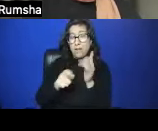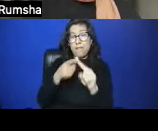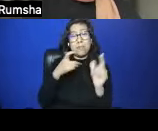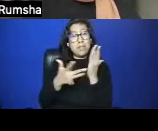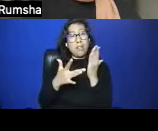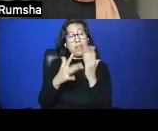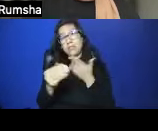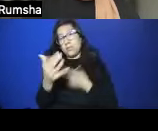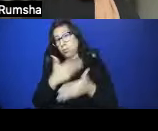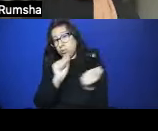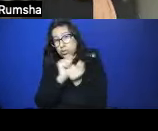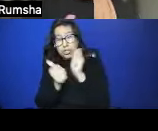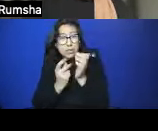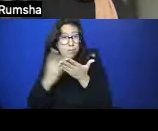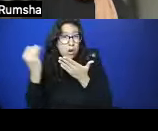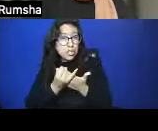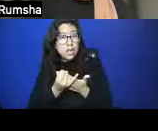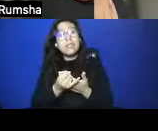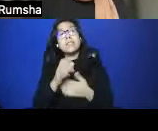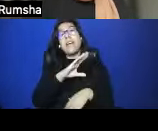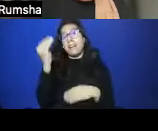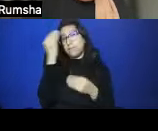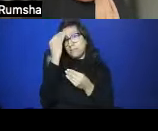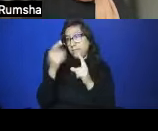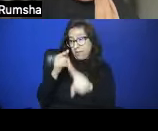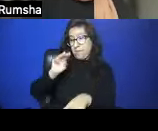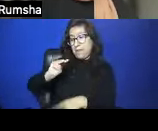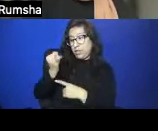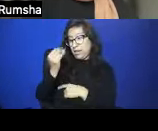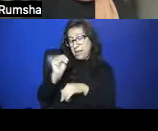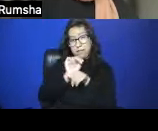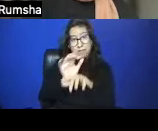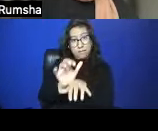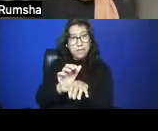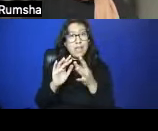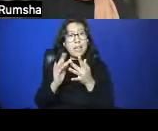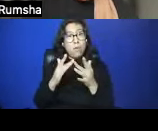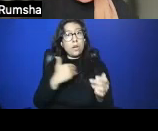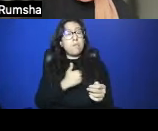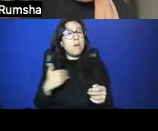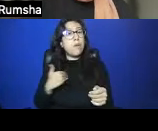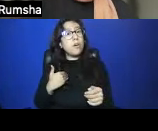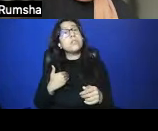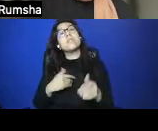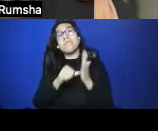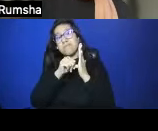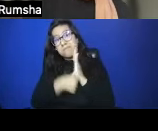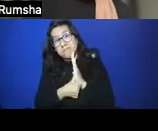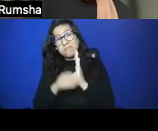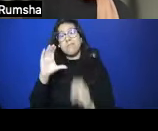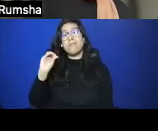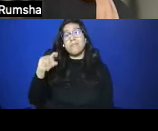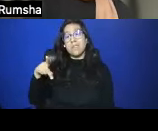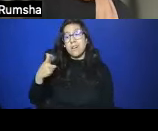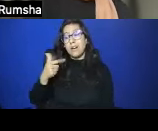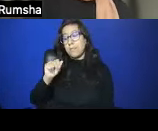Social Change Project and informed by MediaJustice grassroots network members underscore how propaganda